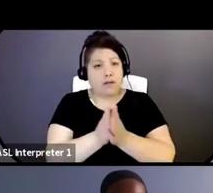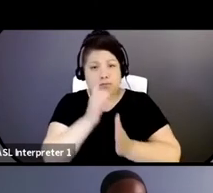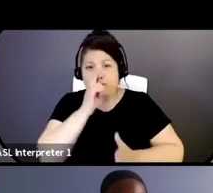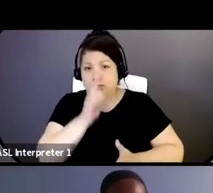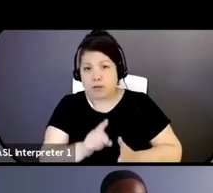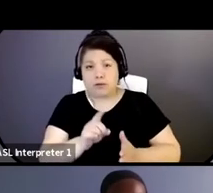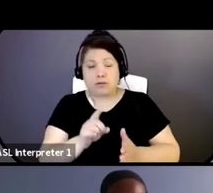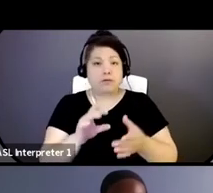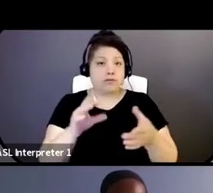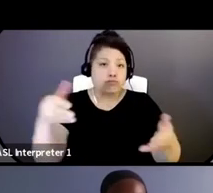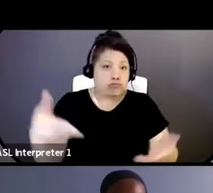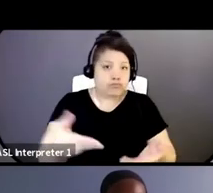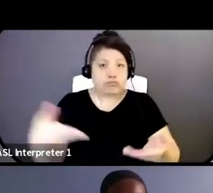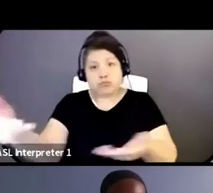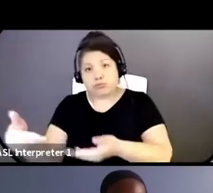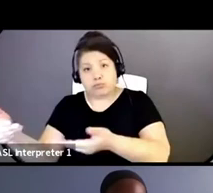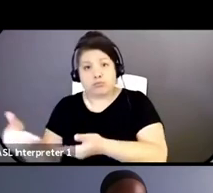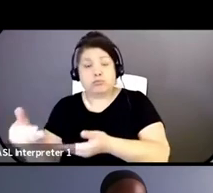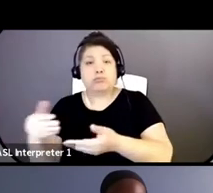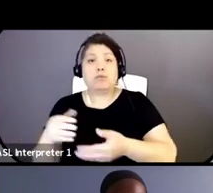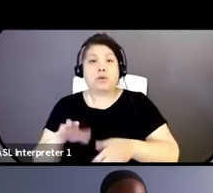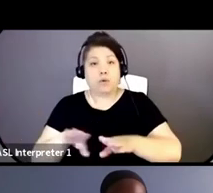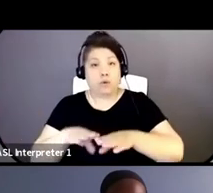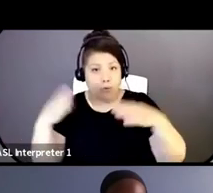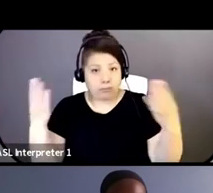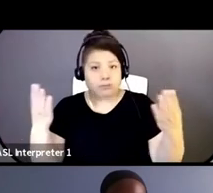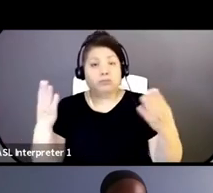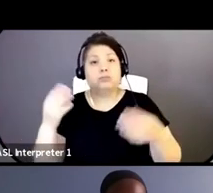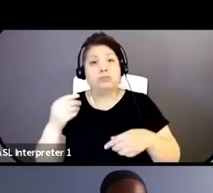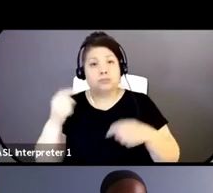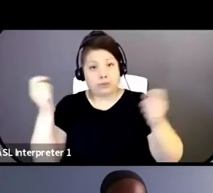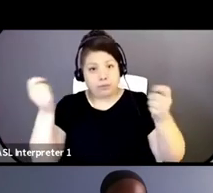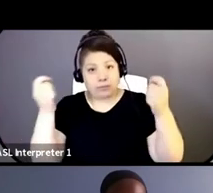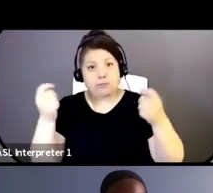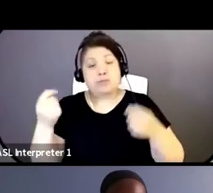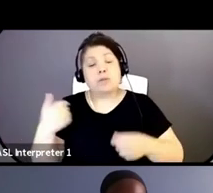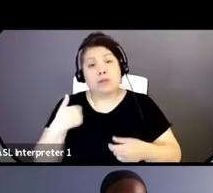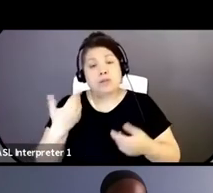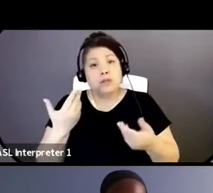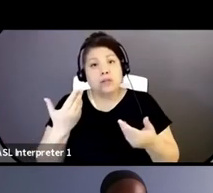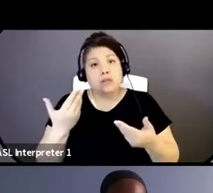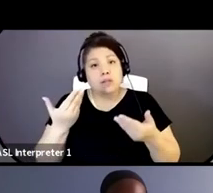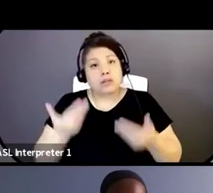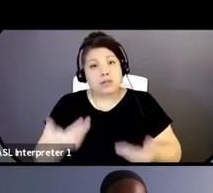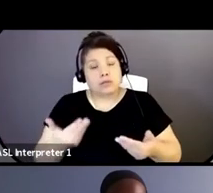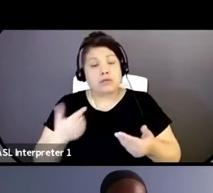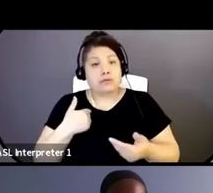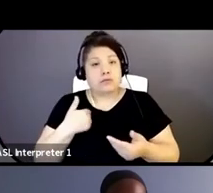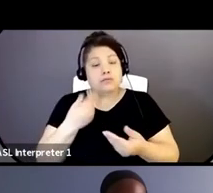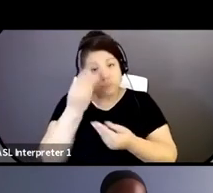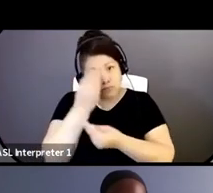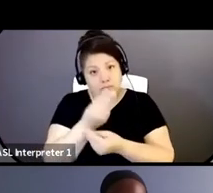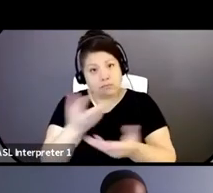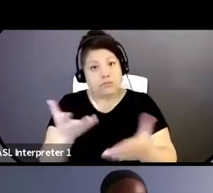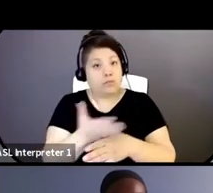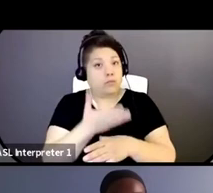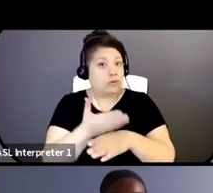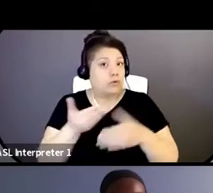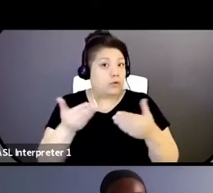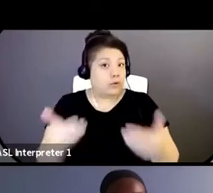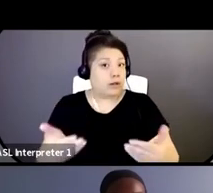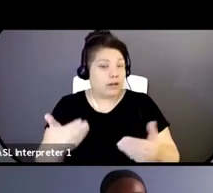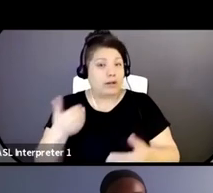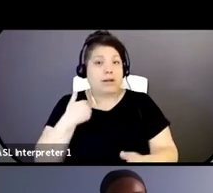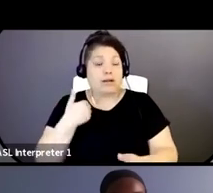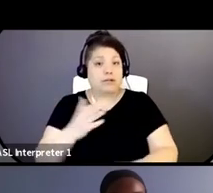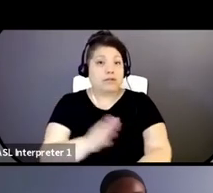words for an opening. And one of the things I'd like to be able to share before we start is a song